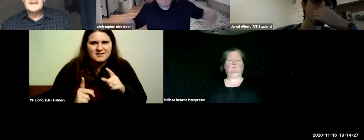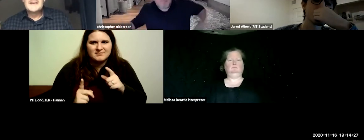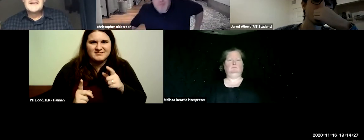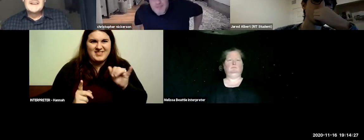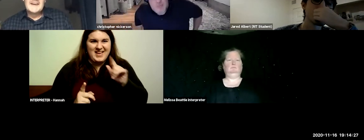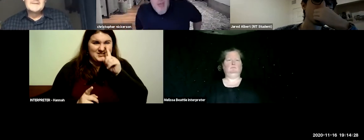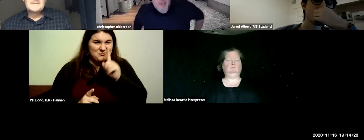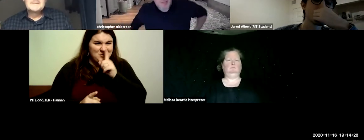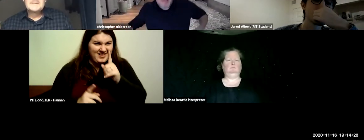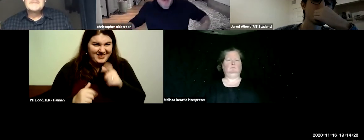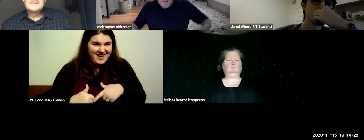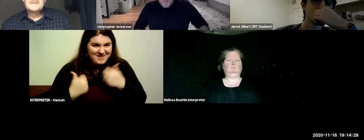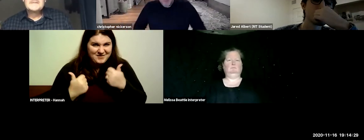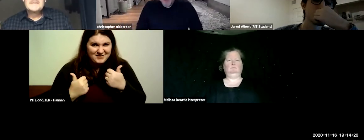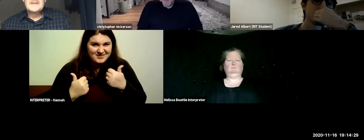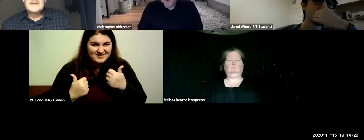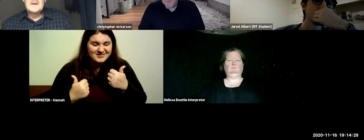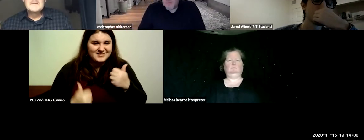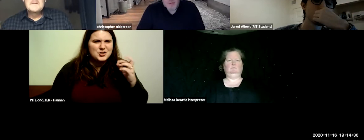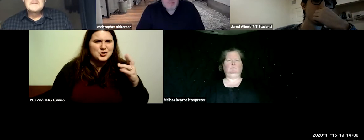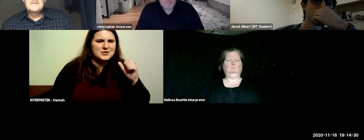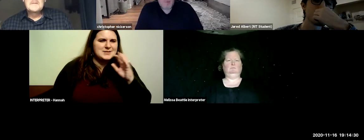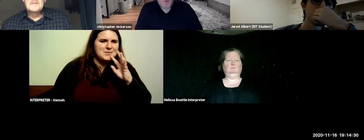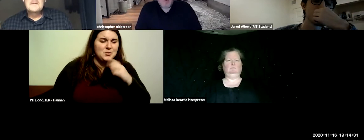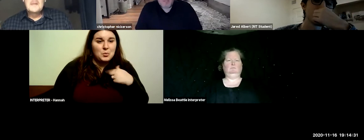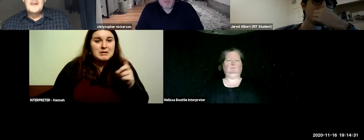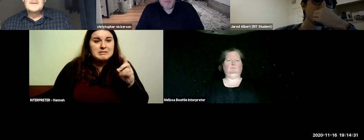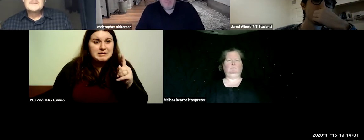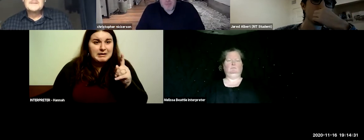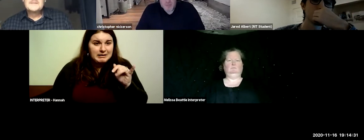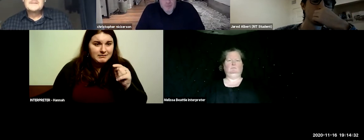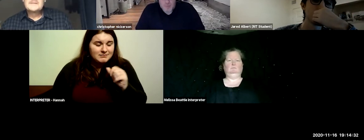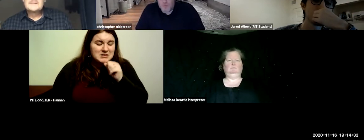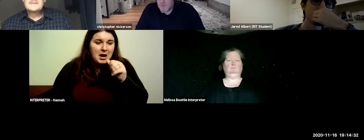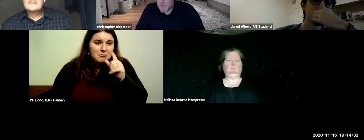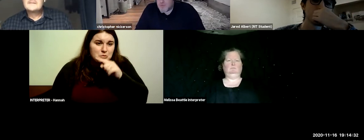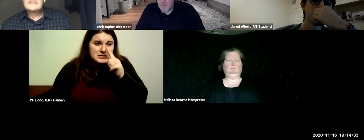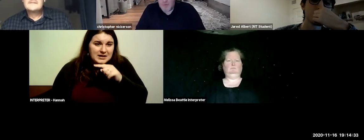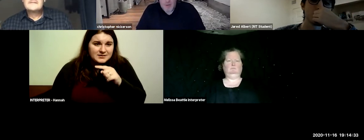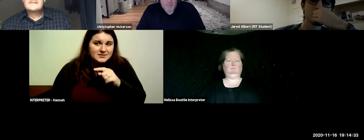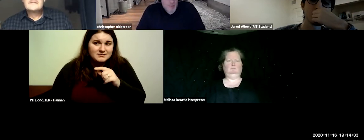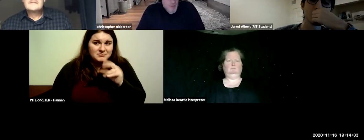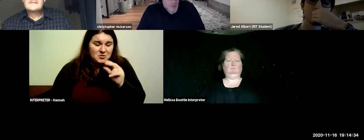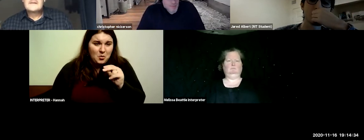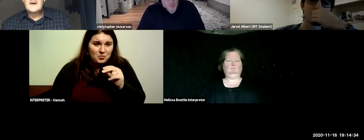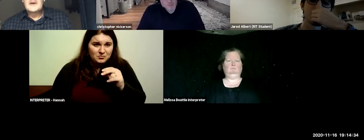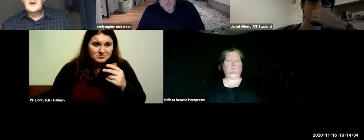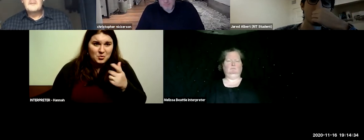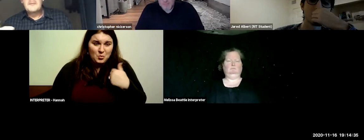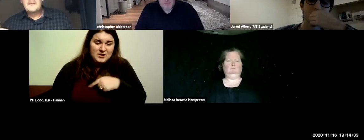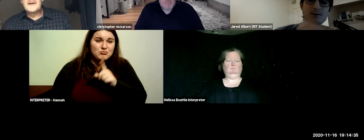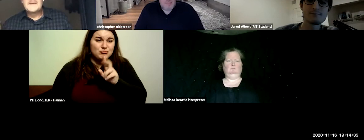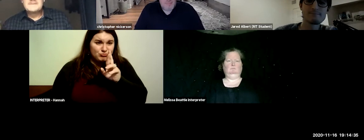mean, you know, at least we actually did it. It wasn't like we were, you know, we weren't pretending because we refused to do it. There